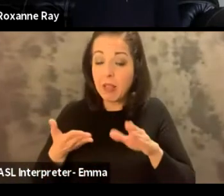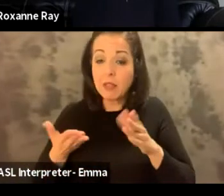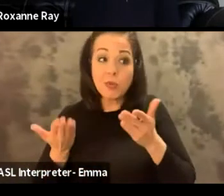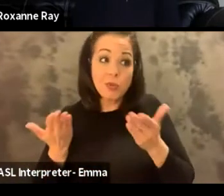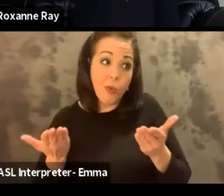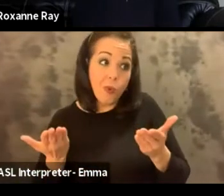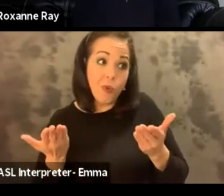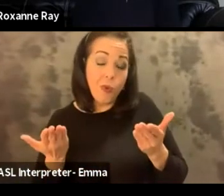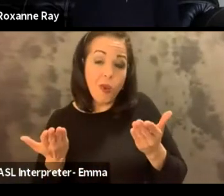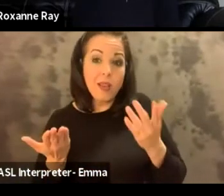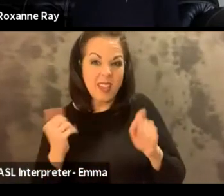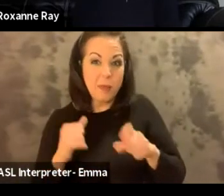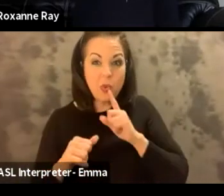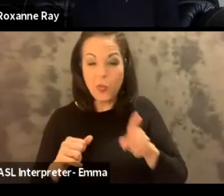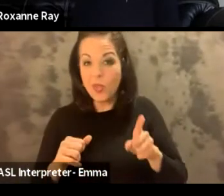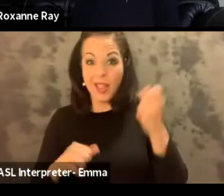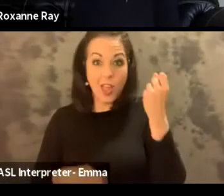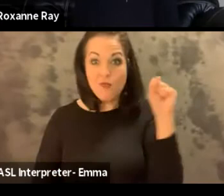a very radical